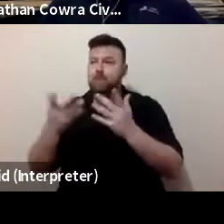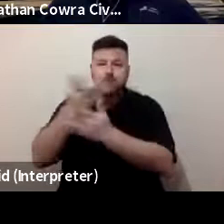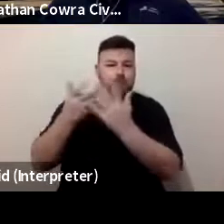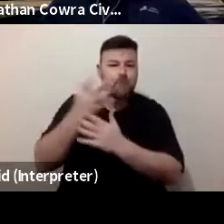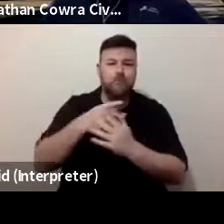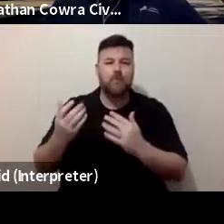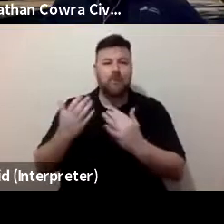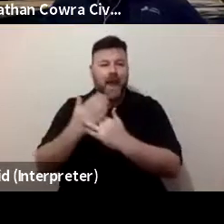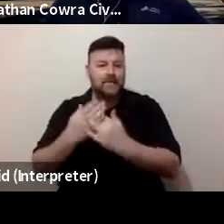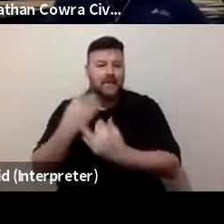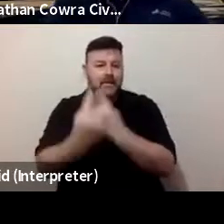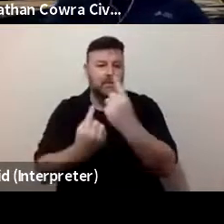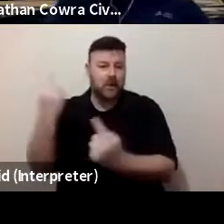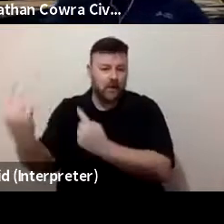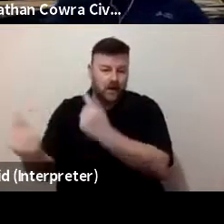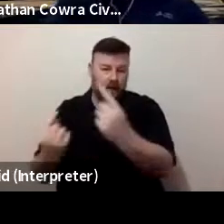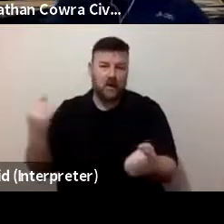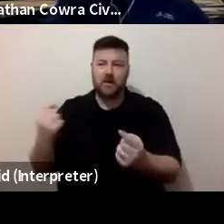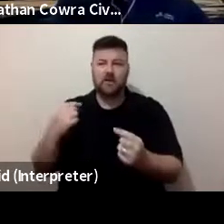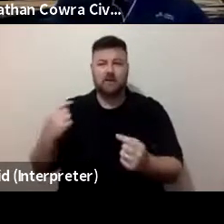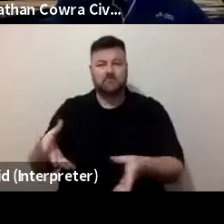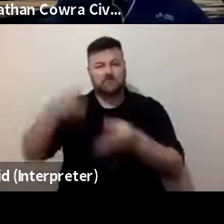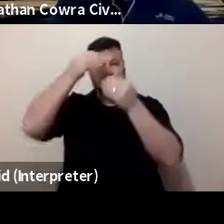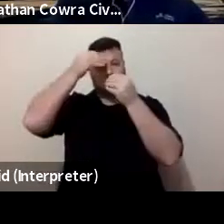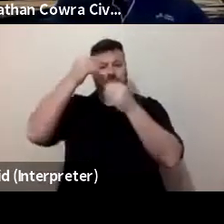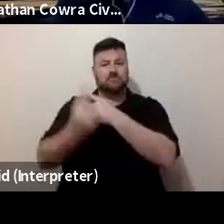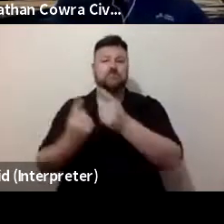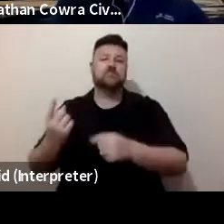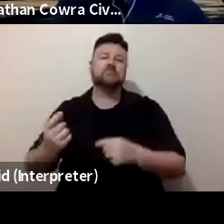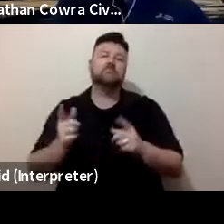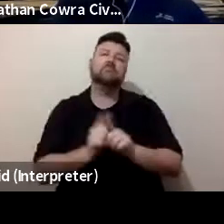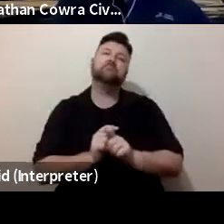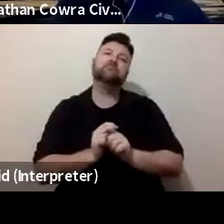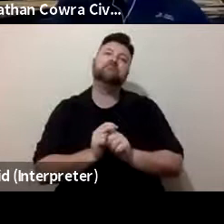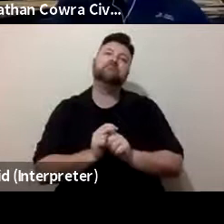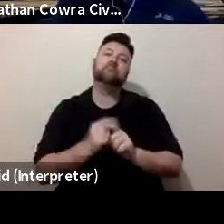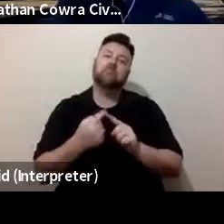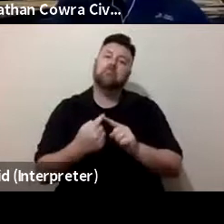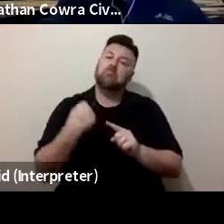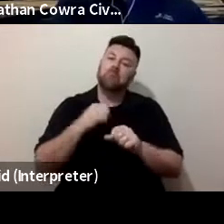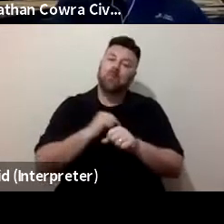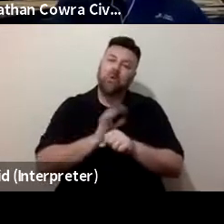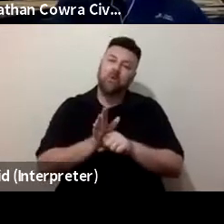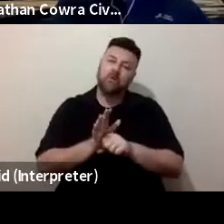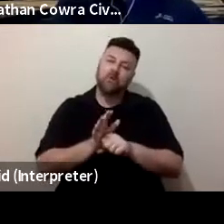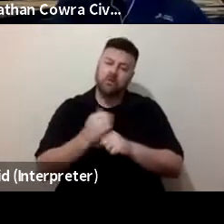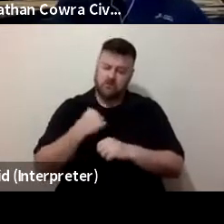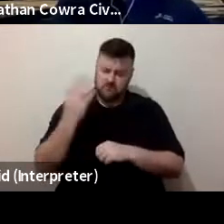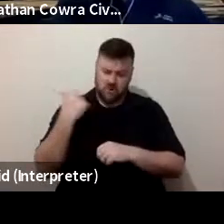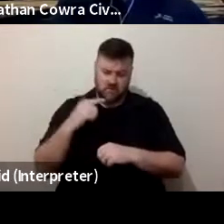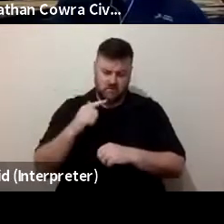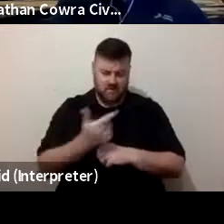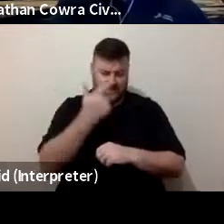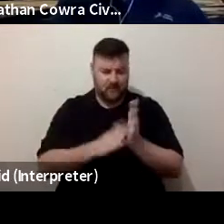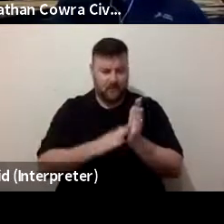other and draw upon. And so like with COVID over the last, I mean, I was on the panel back in this on the 7th of